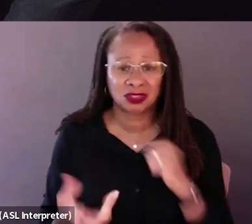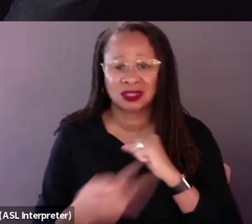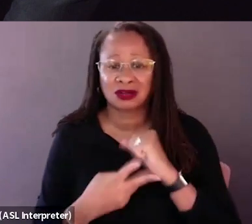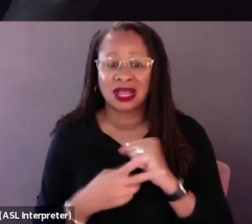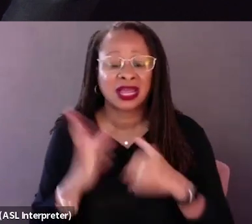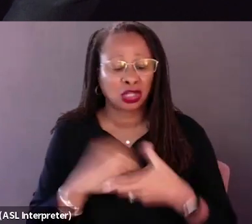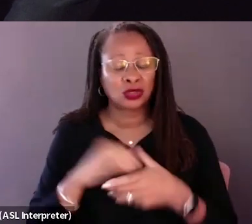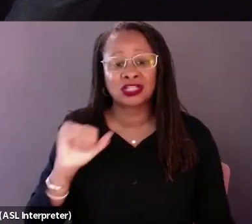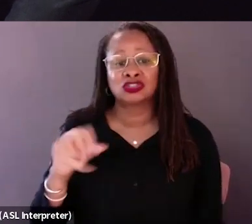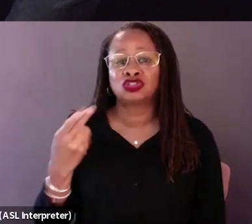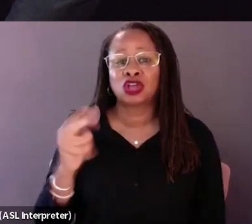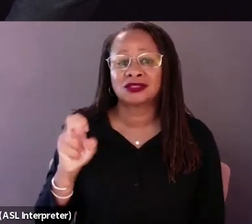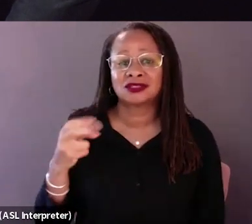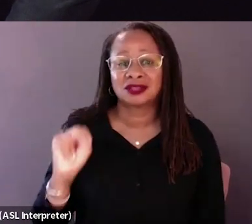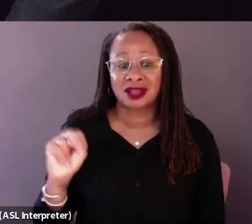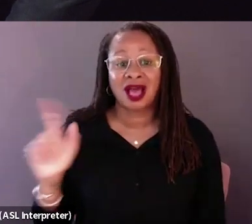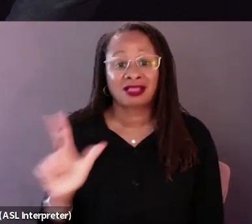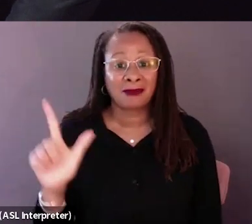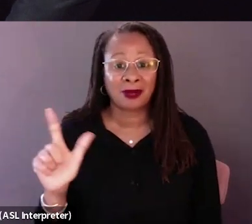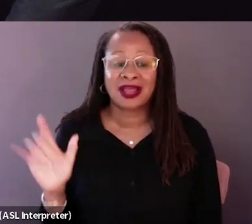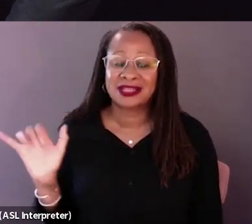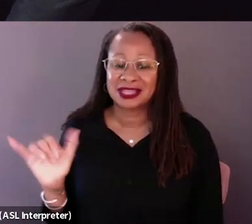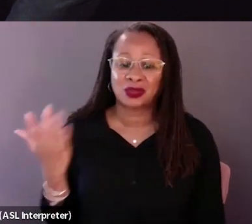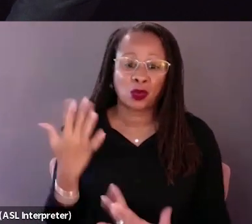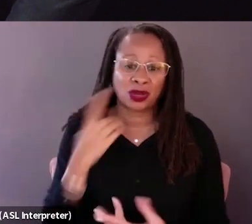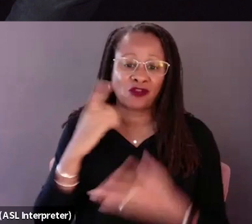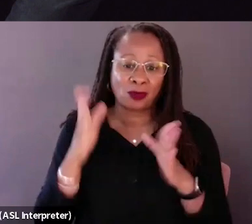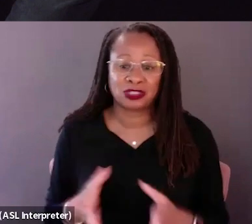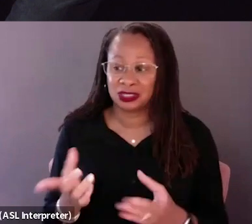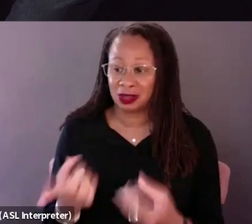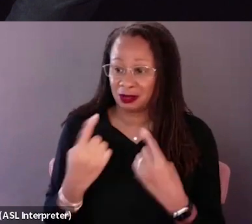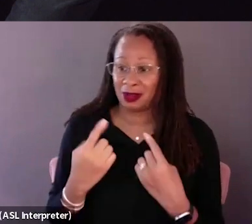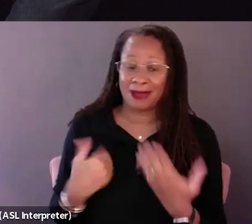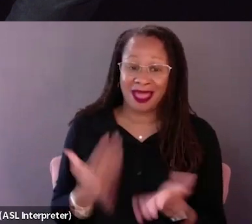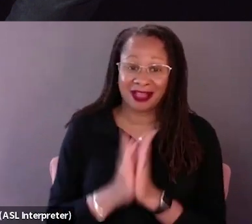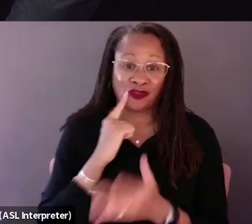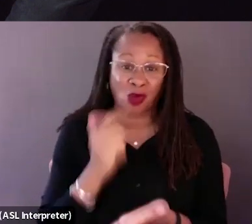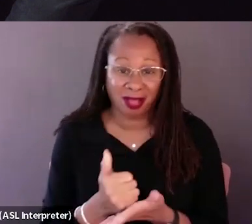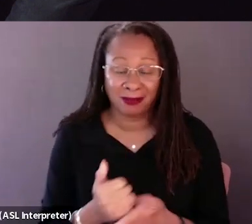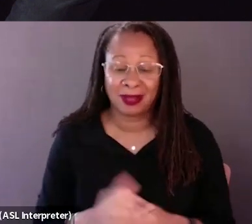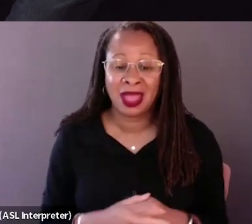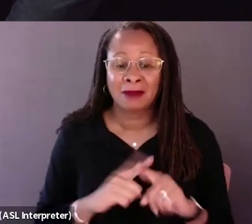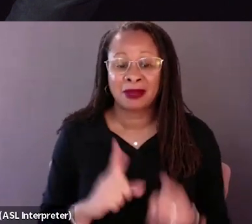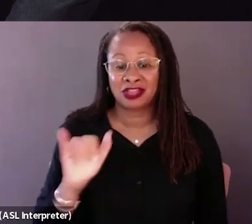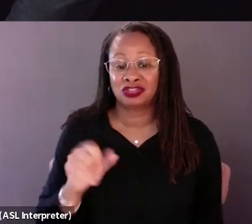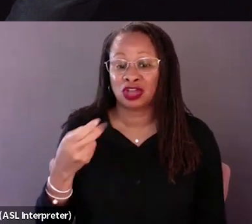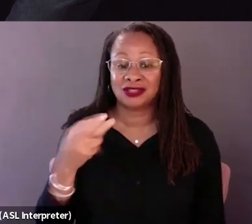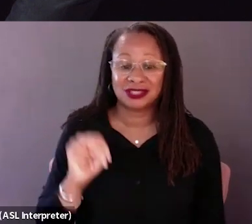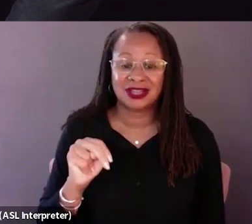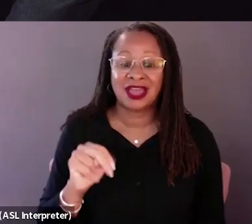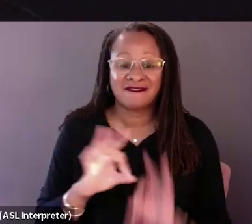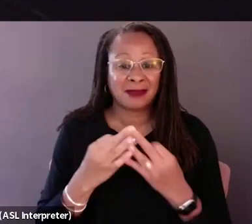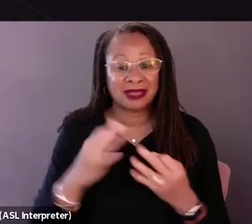Library, who were, it was like they were just waiting for somebody to come ask, for help. But the Johnson family had not seen